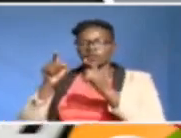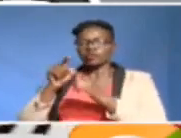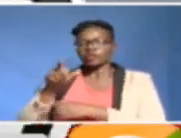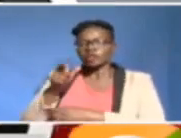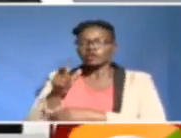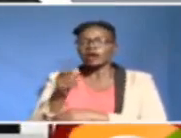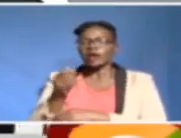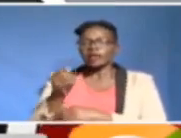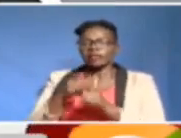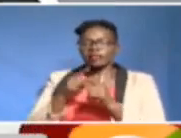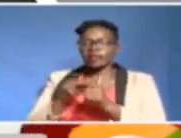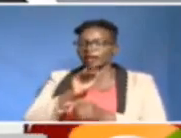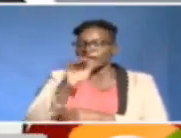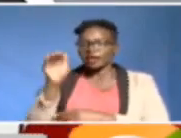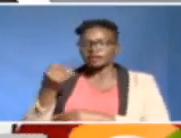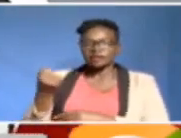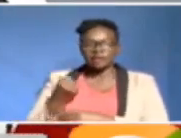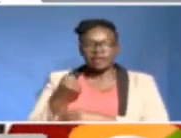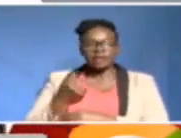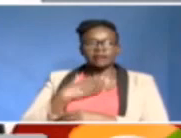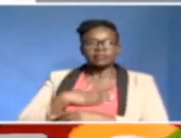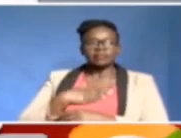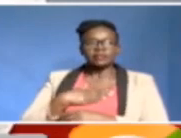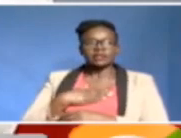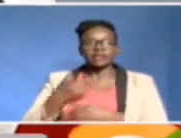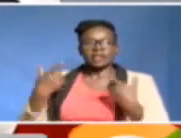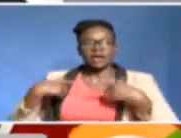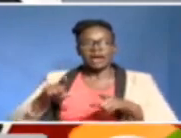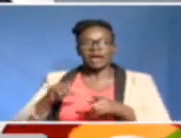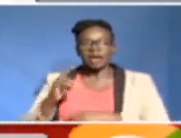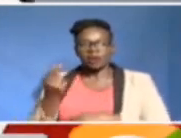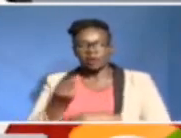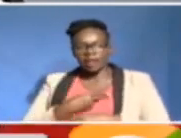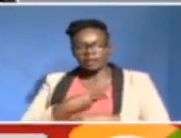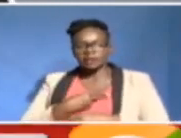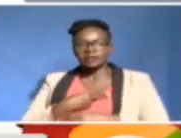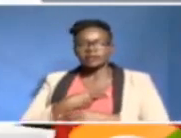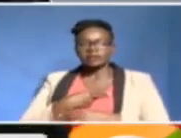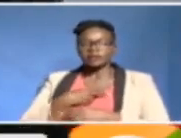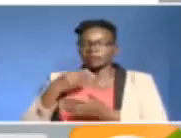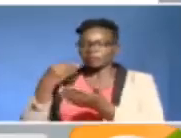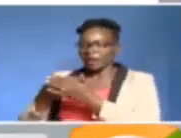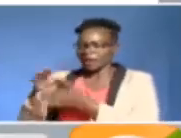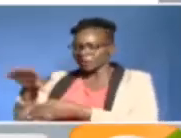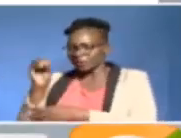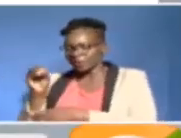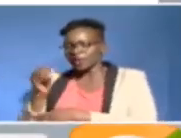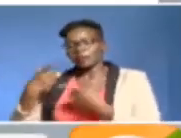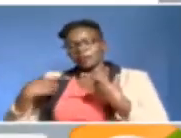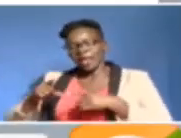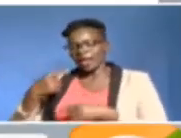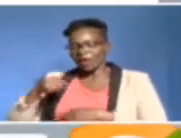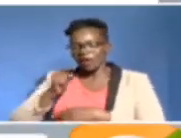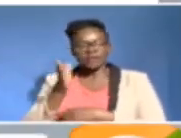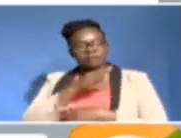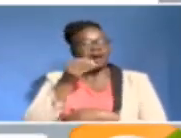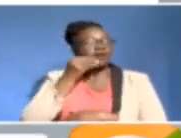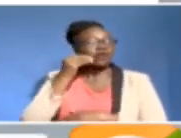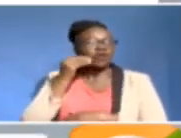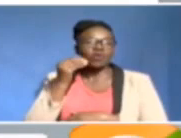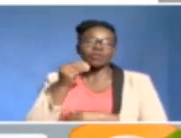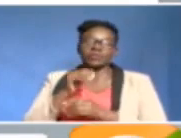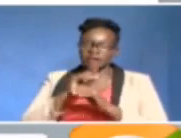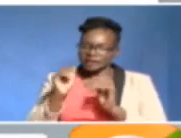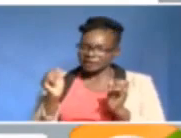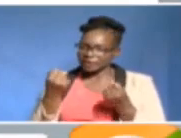ask our girls to please leave us to go back with our money home when we go and collect it from the bank. You know, when we collect it from the bank, let them allow us to